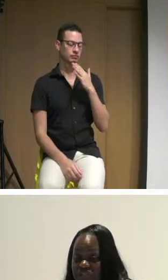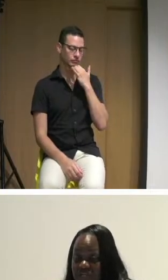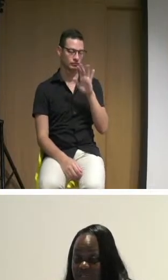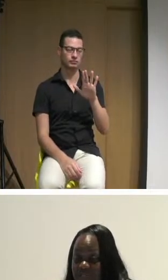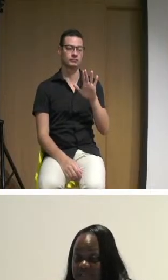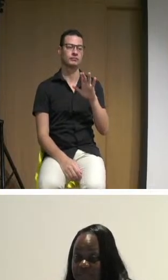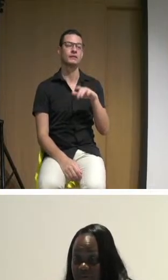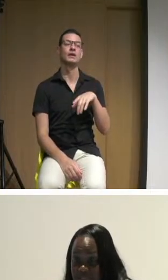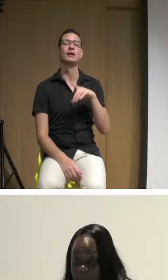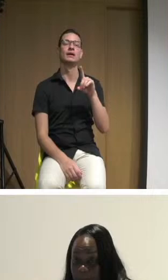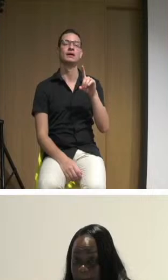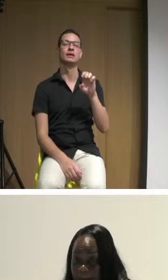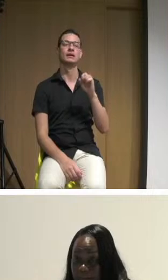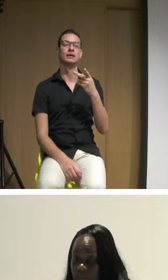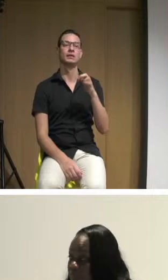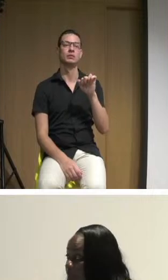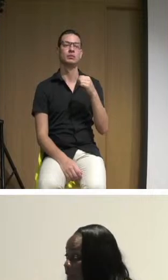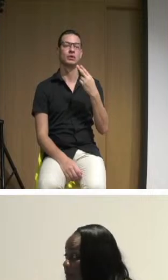Deborah Jenkins is present.